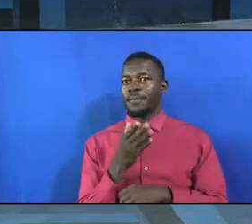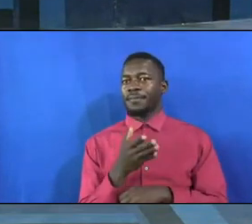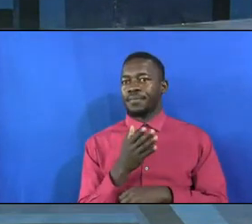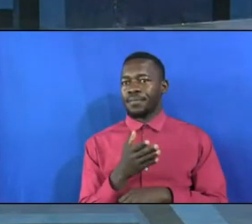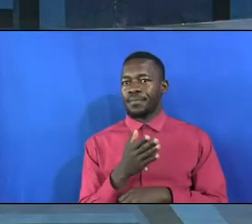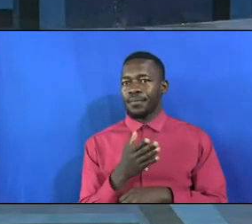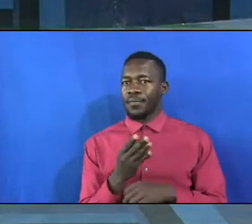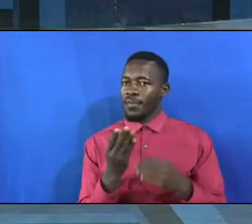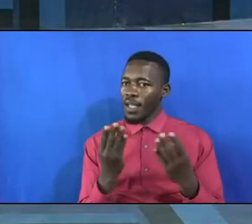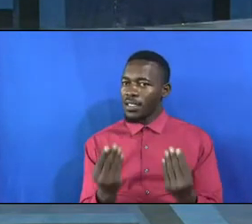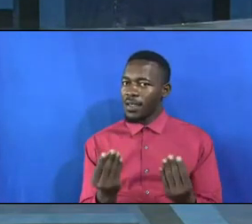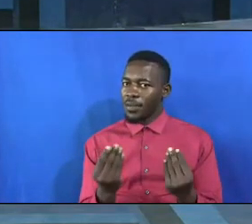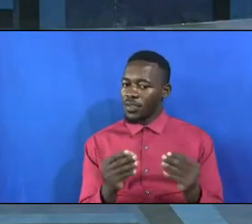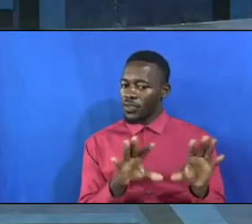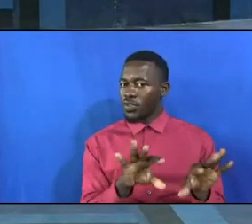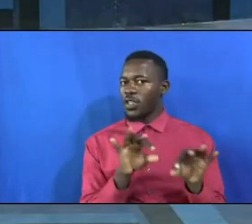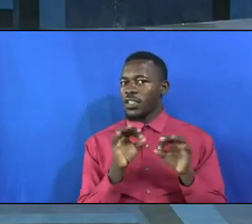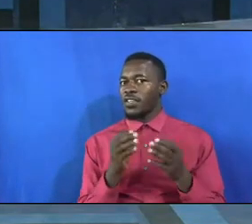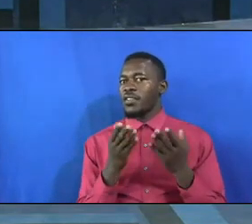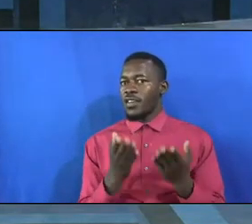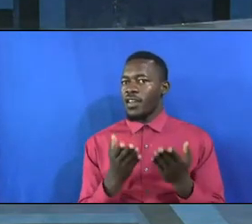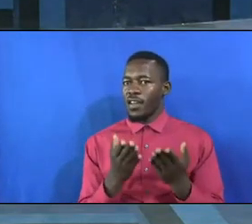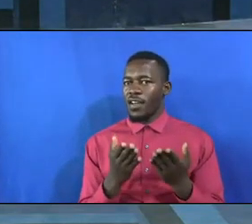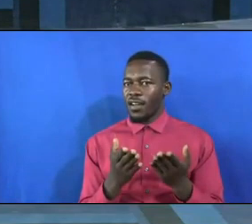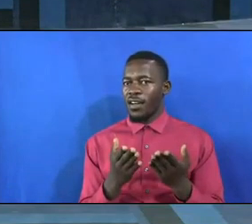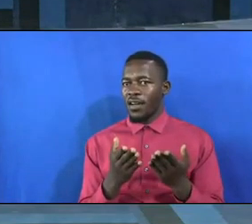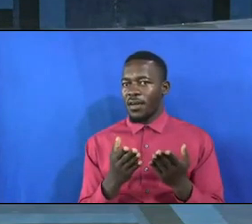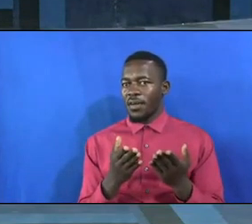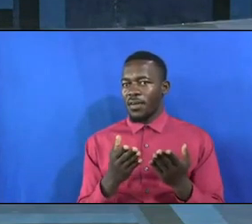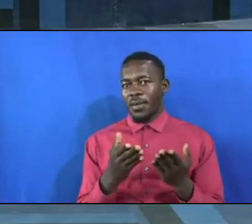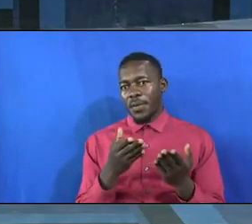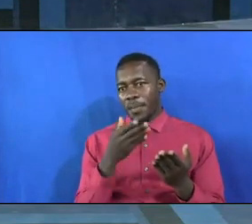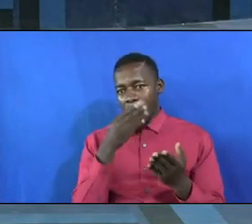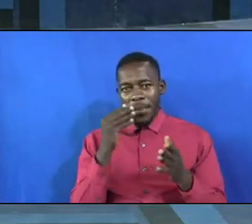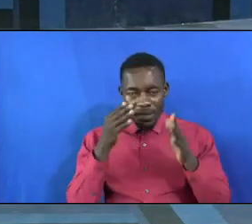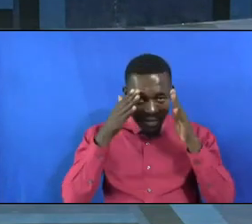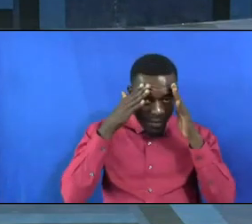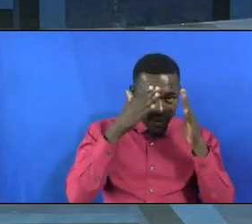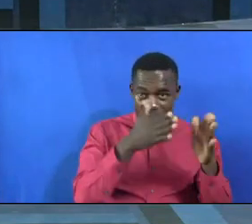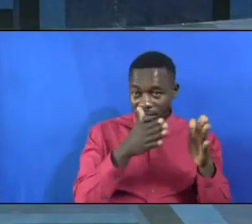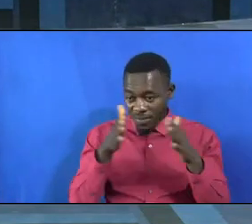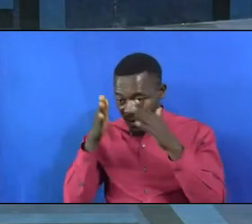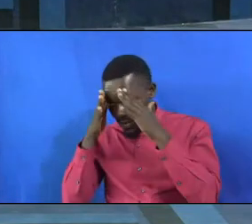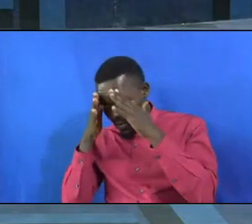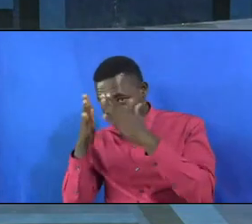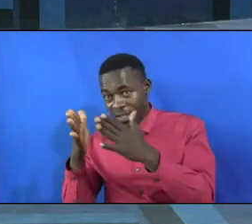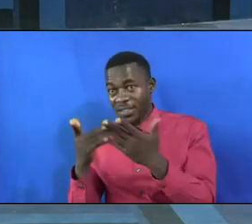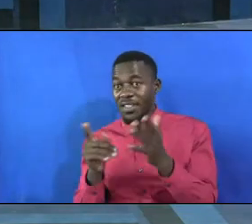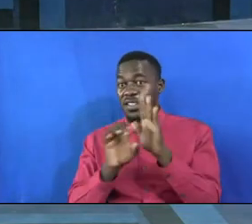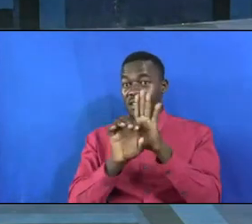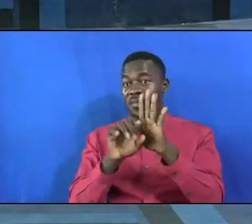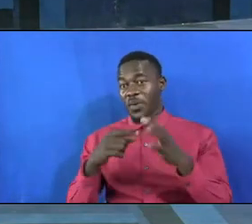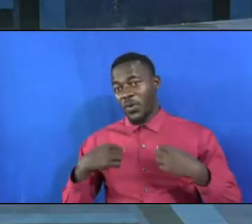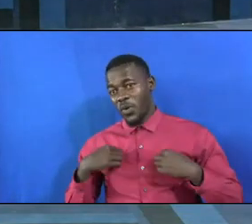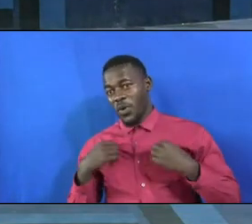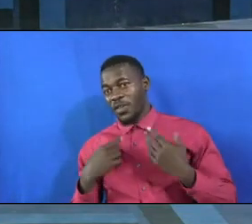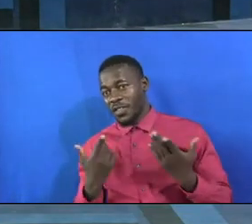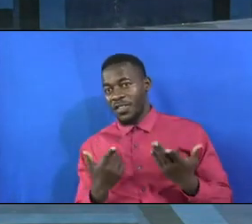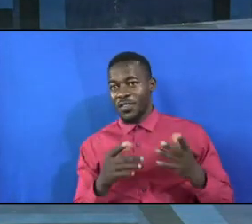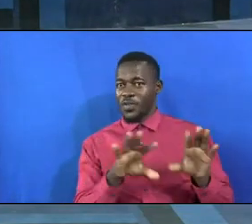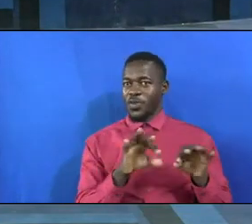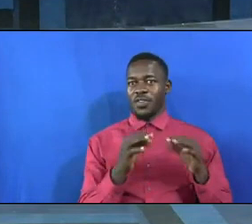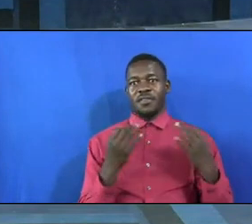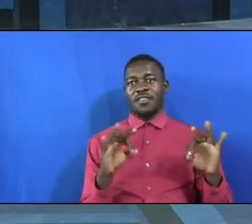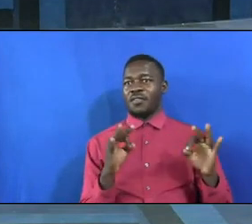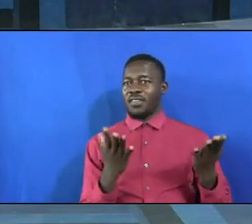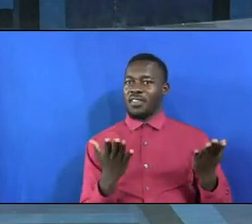calls for simple choices of what to eat, what not to eat, what to dress and what not to dress, what way